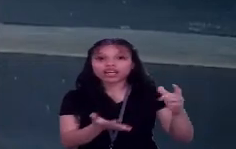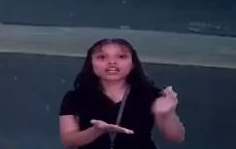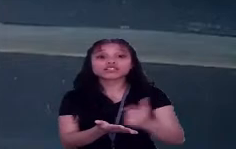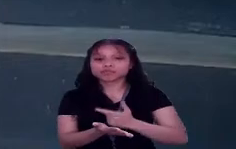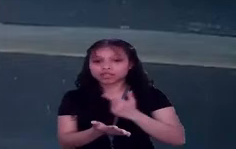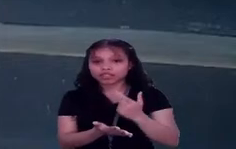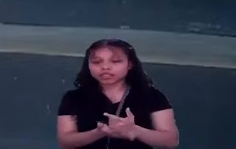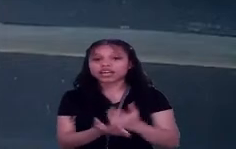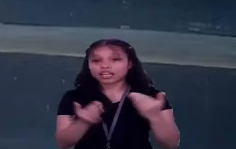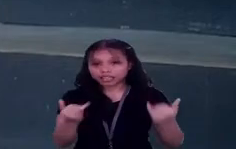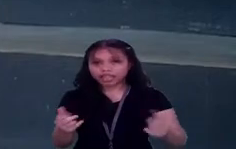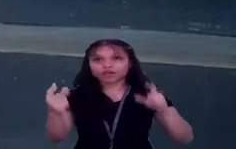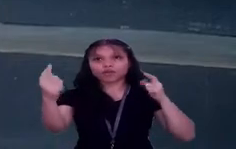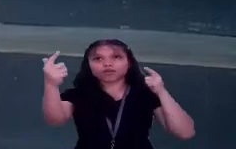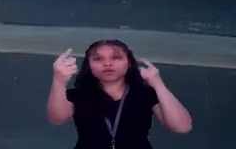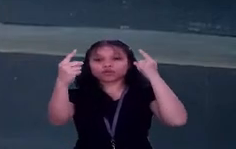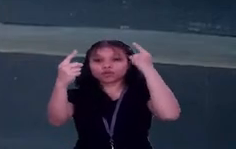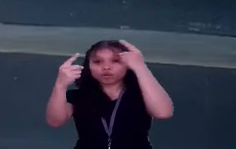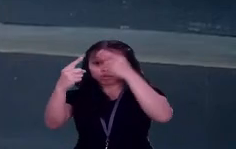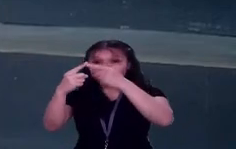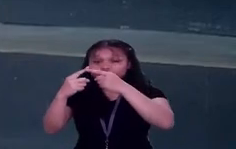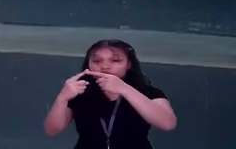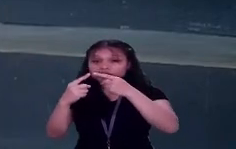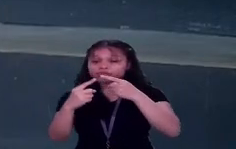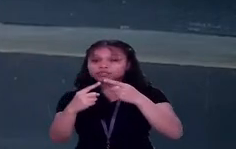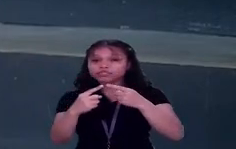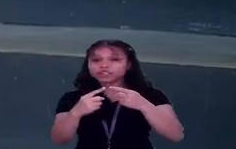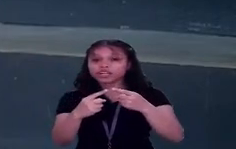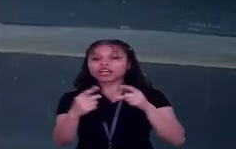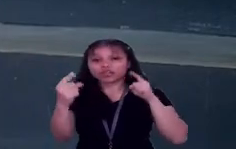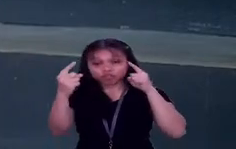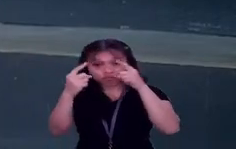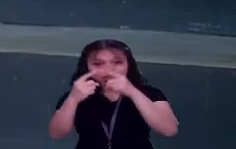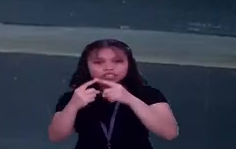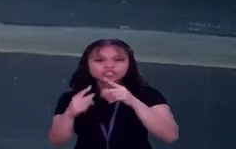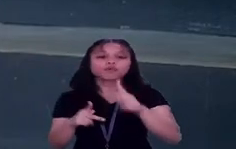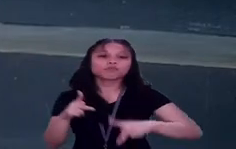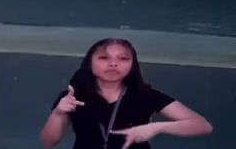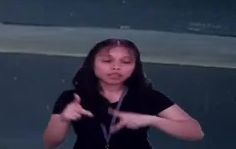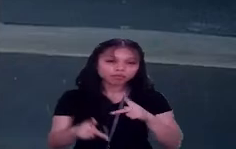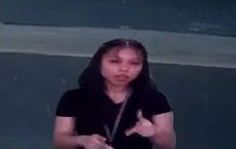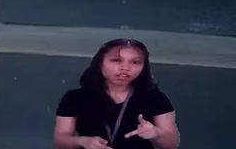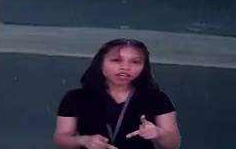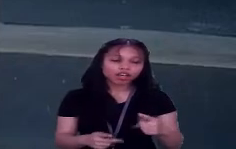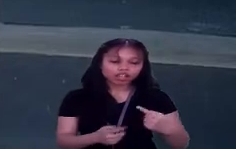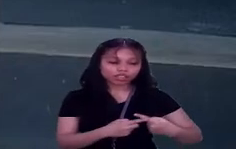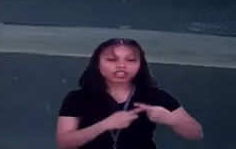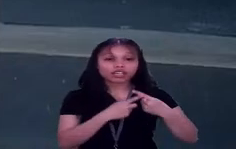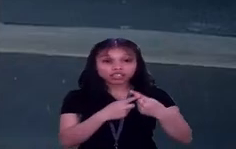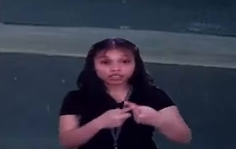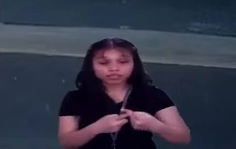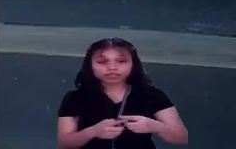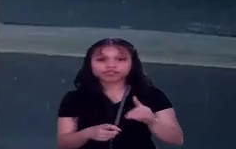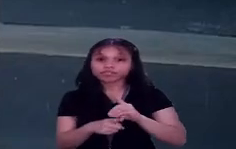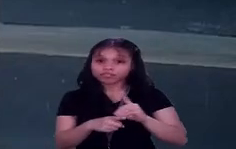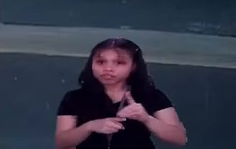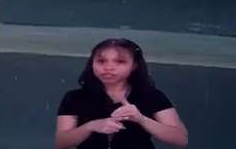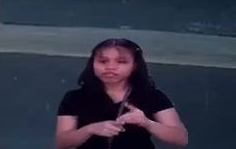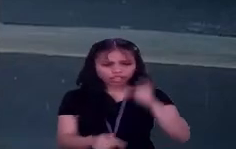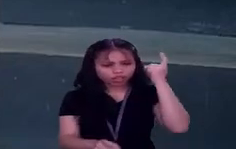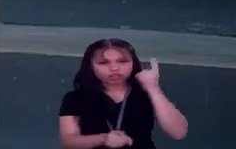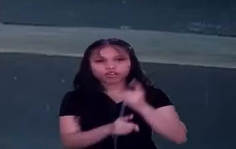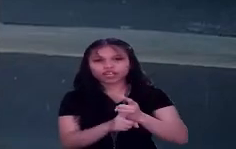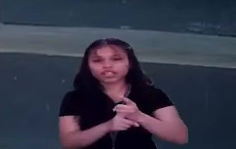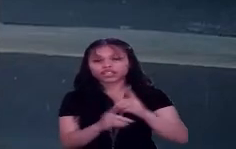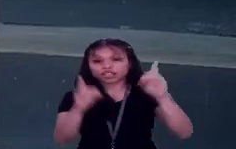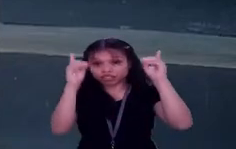my goal, it's my objective that I'll be reaching Armenians, winning souls, discipling them, teaching them the right